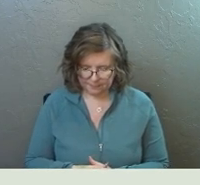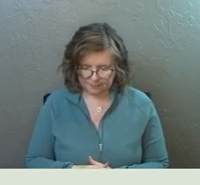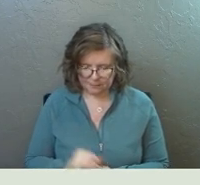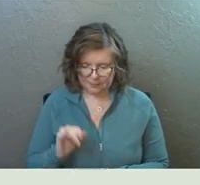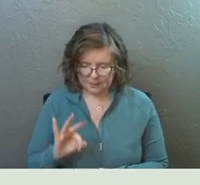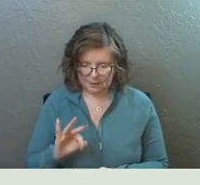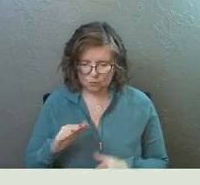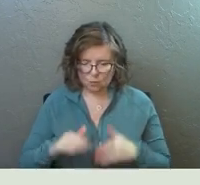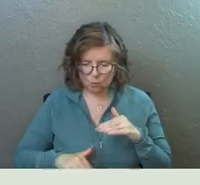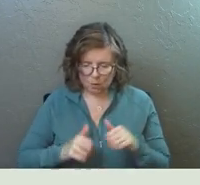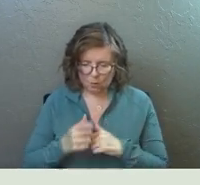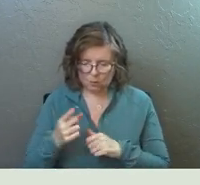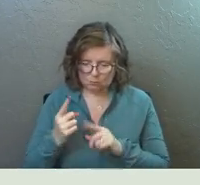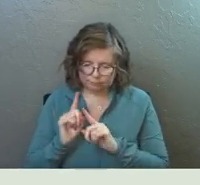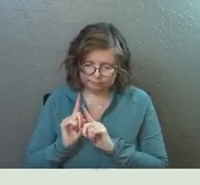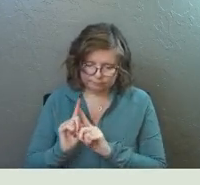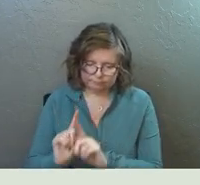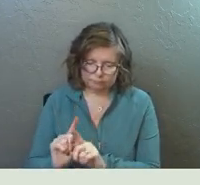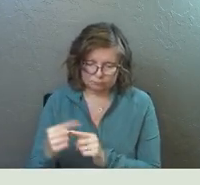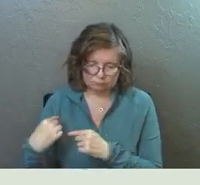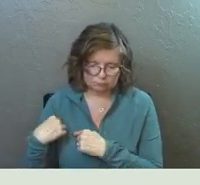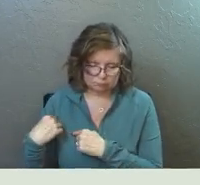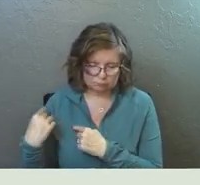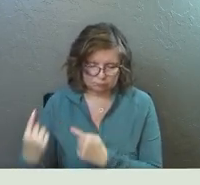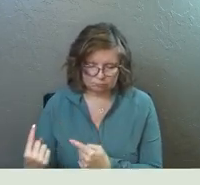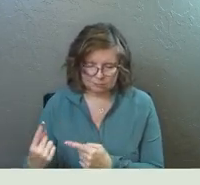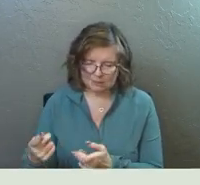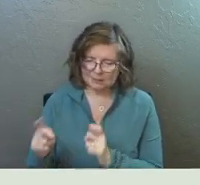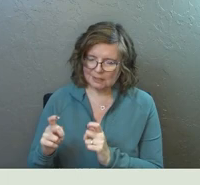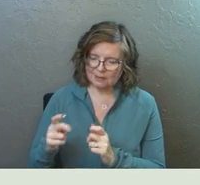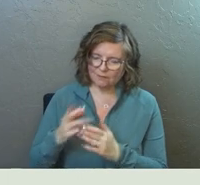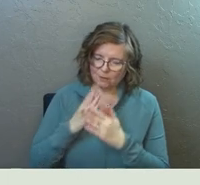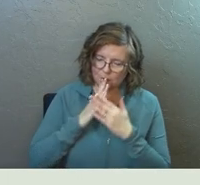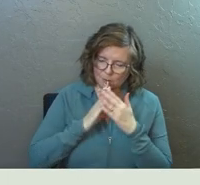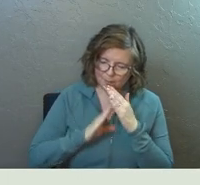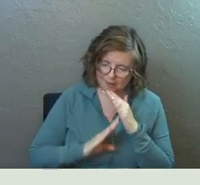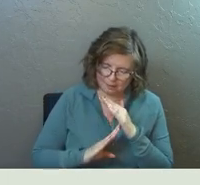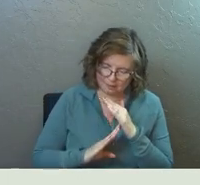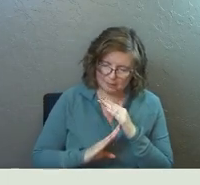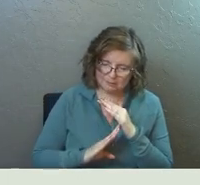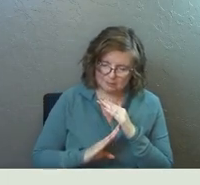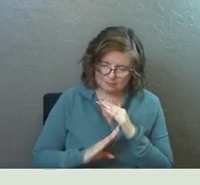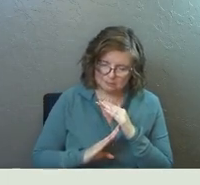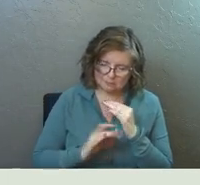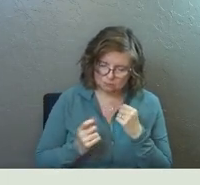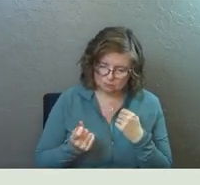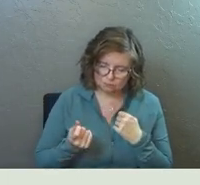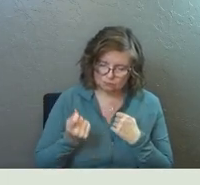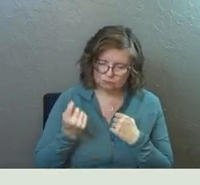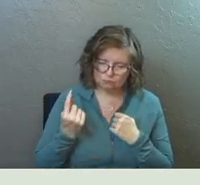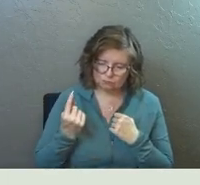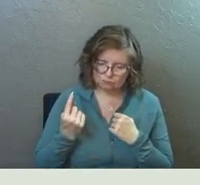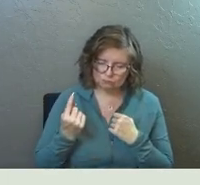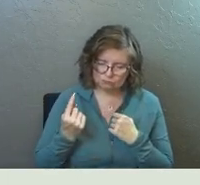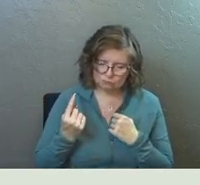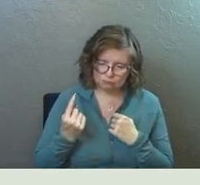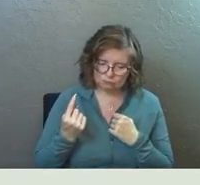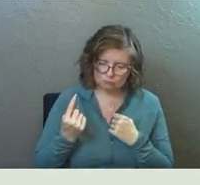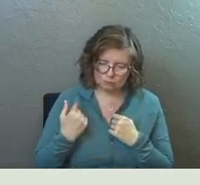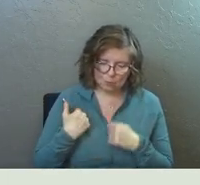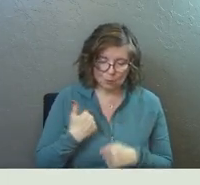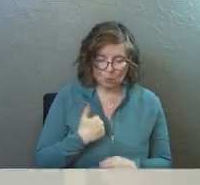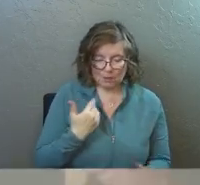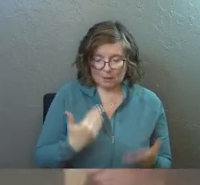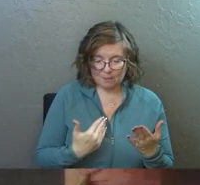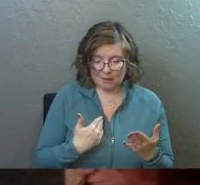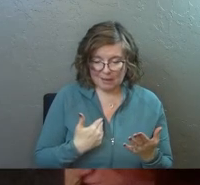And God, if we've been walking with you for a while, give us the humility to understand that